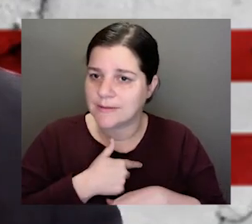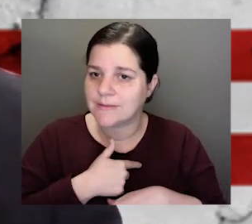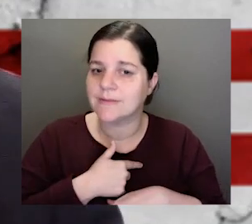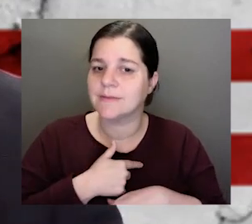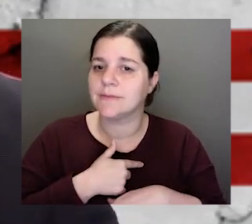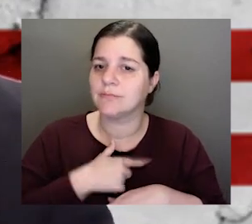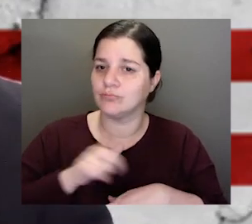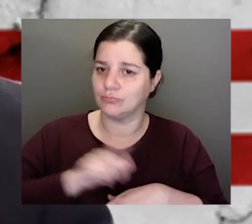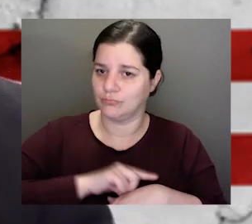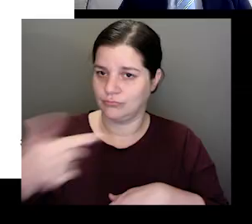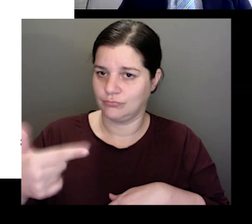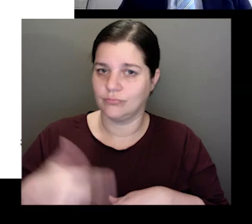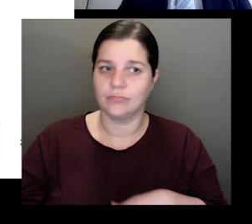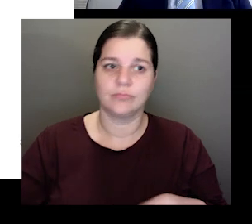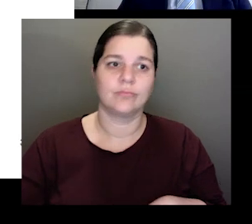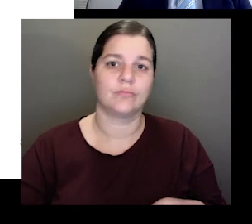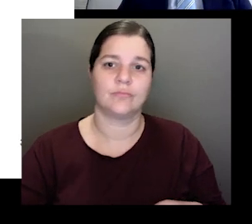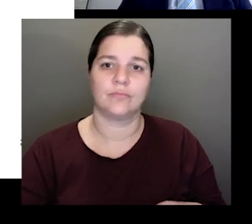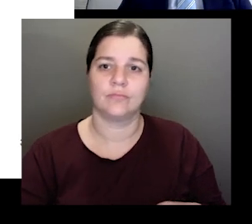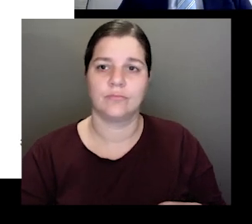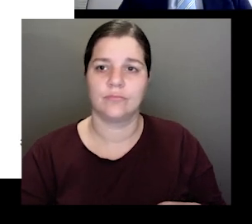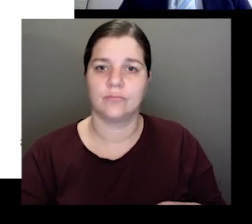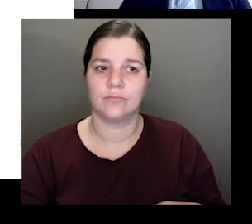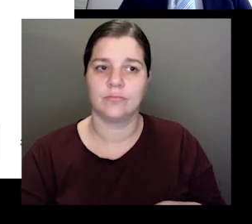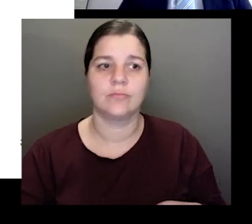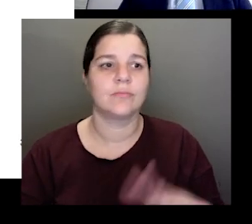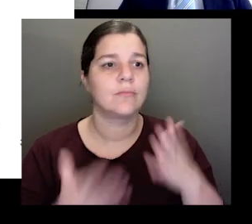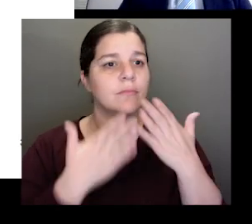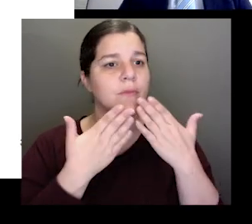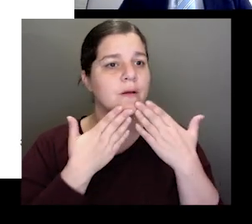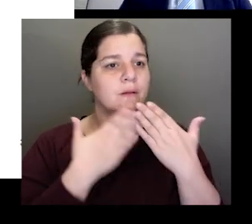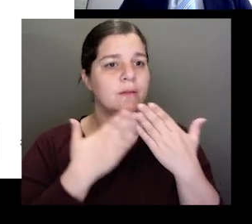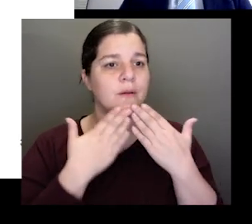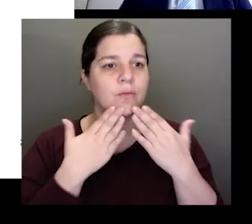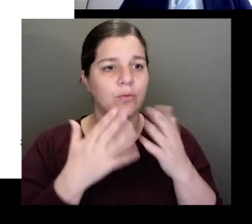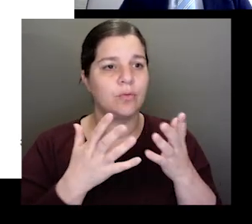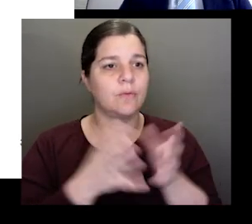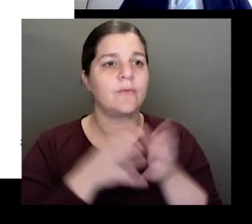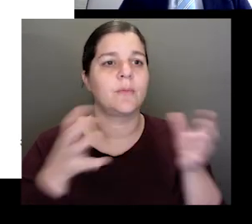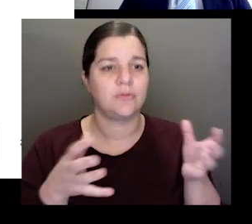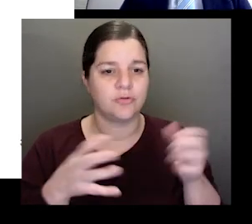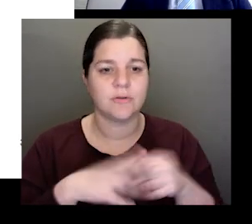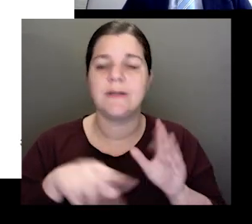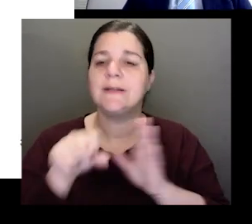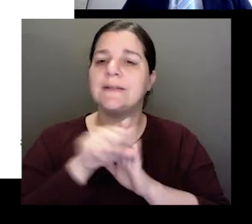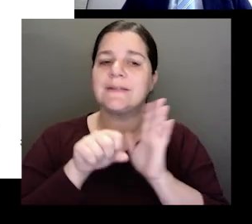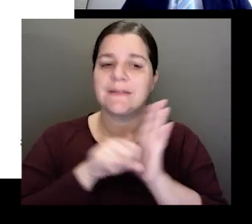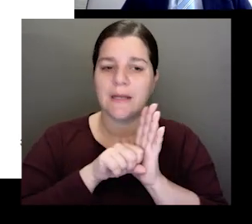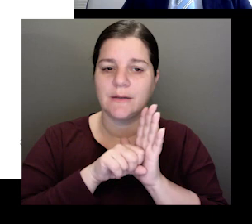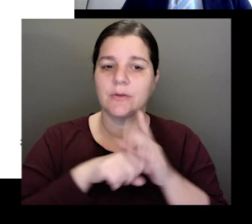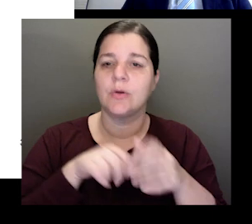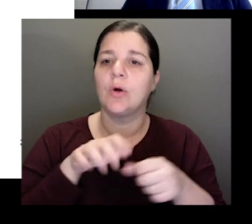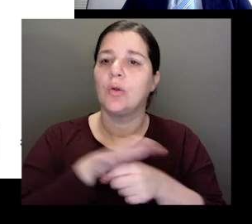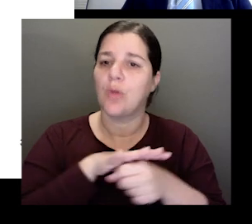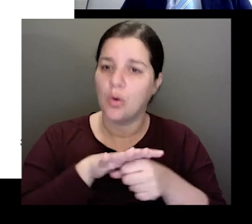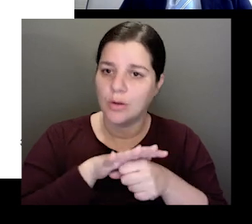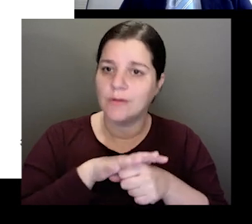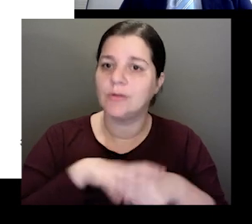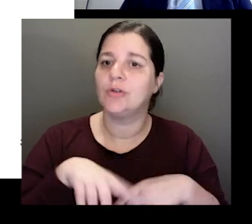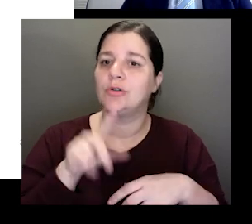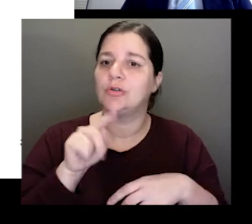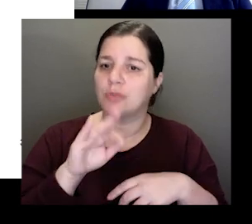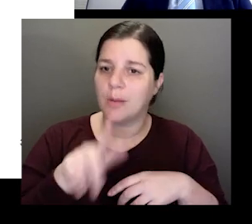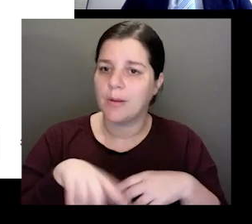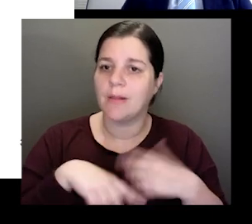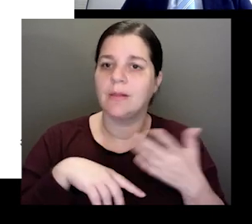over to you. Thank you very much for having me. State, local, tribal, and territorial governments are vital to protecting